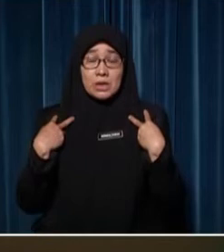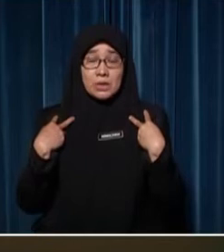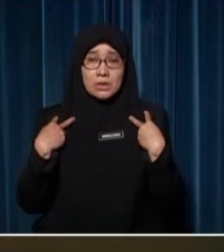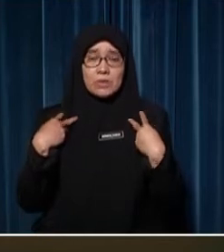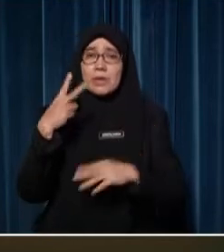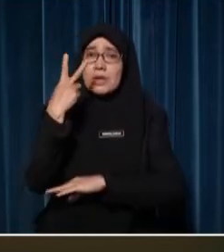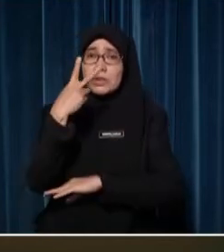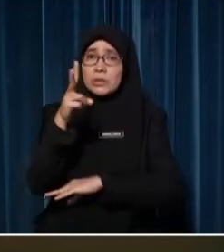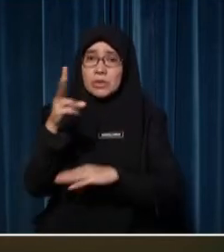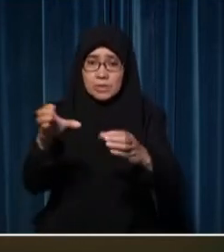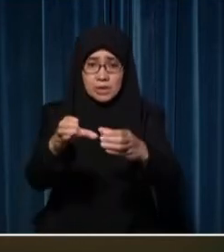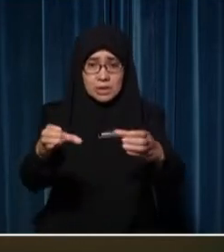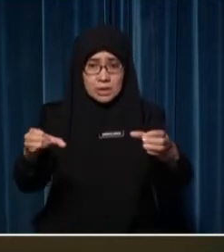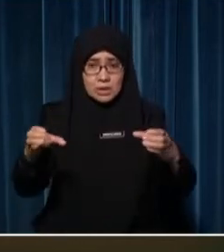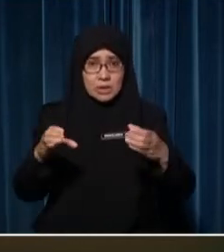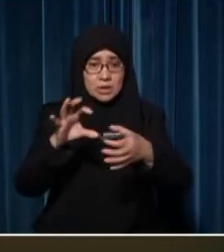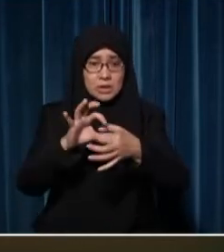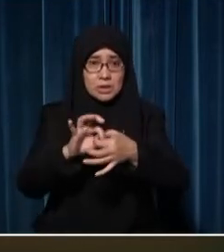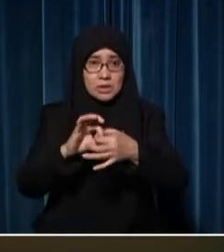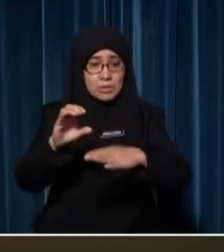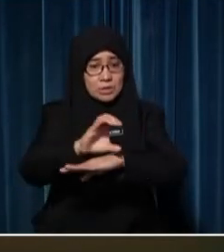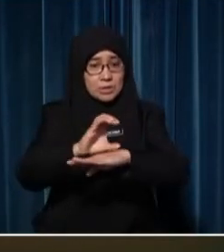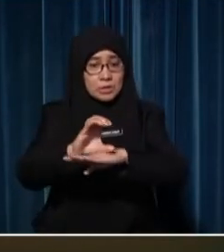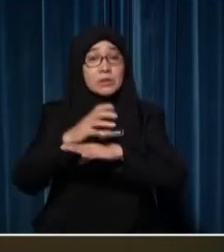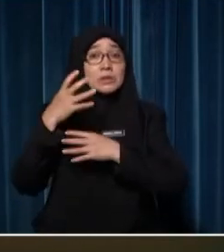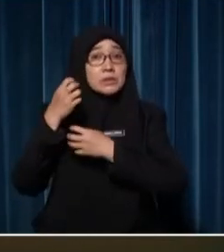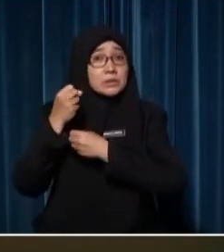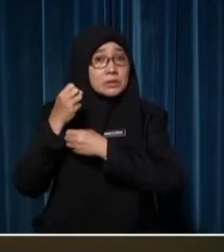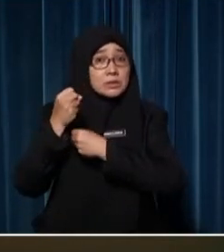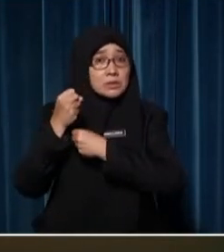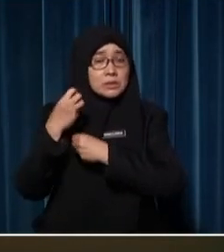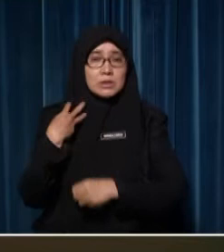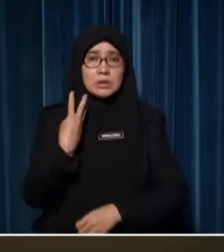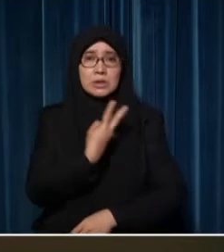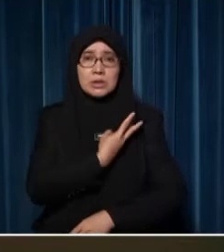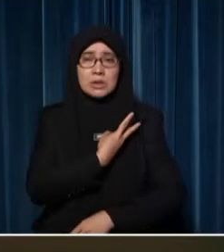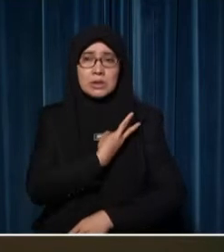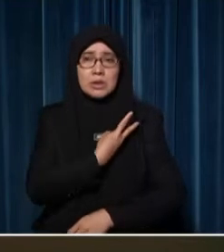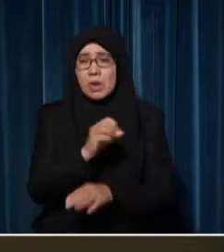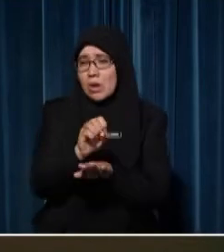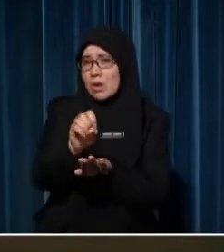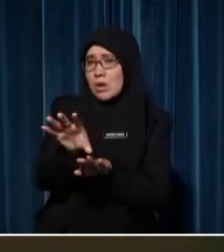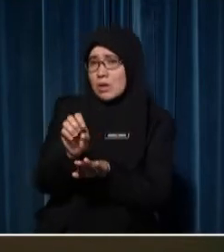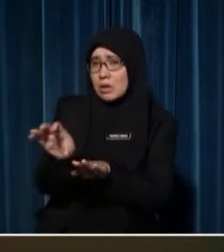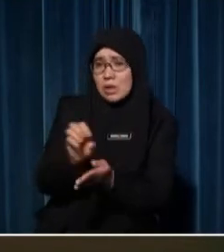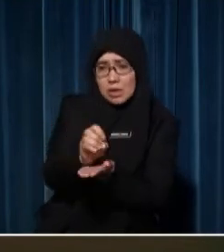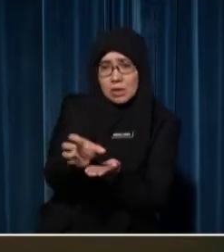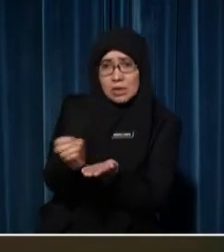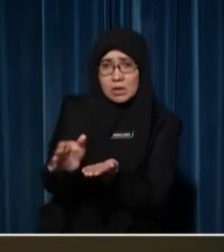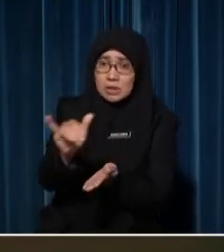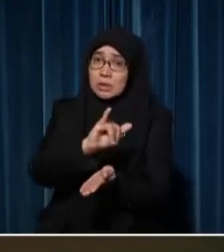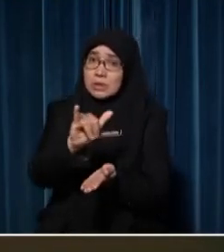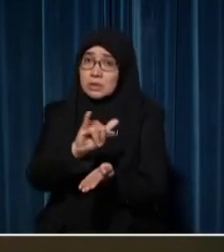12 cartons of chocolate milk. We are going to distribute them equally